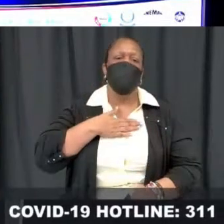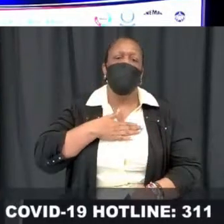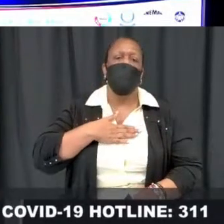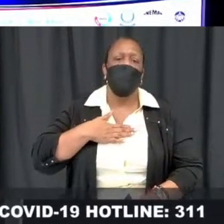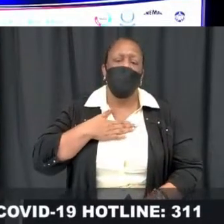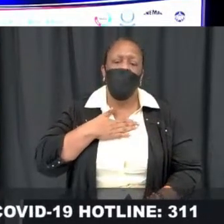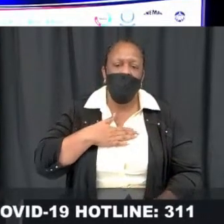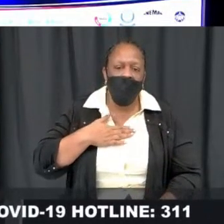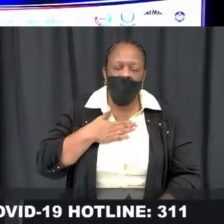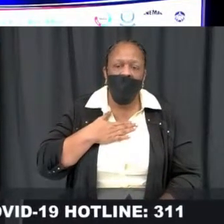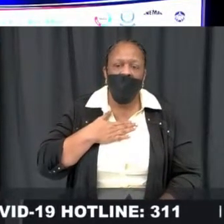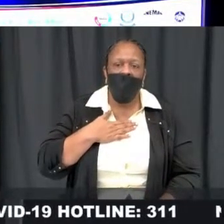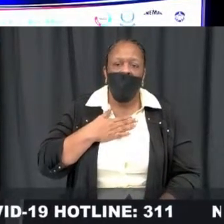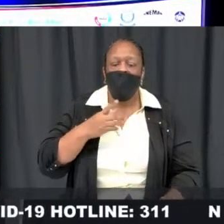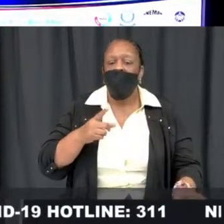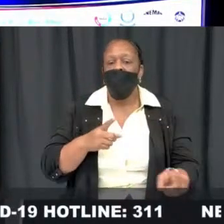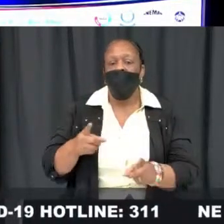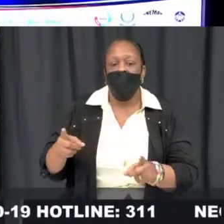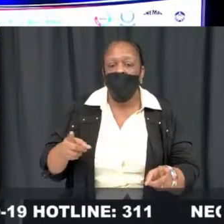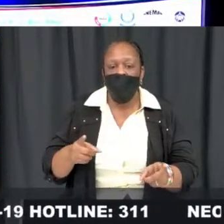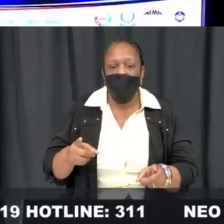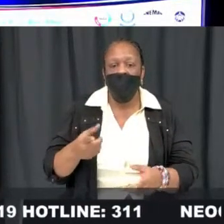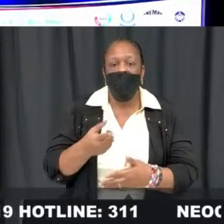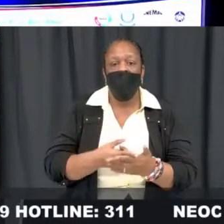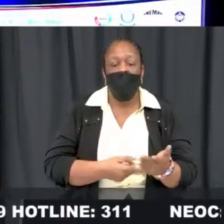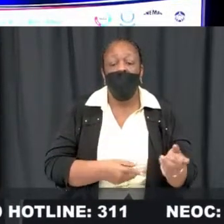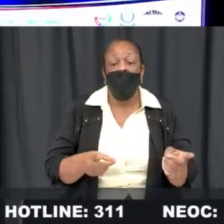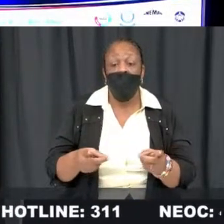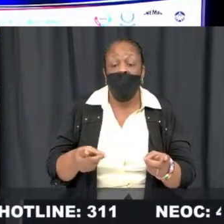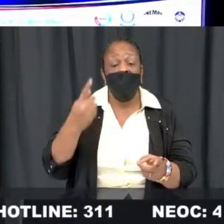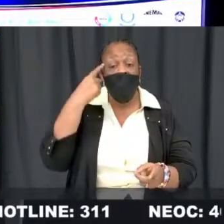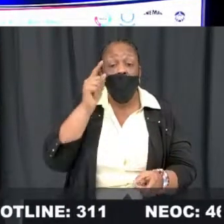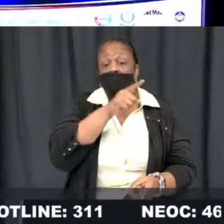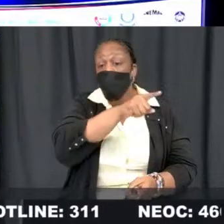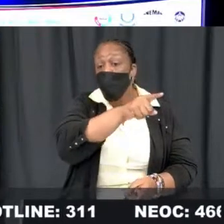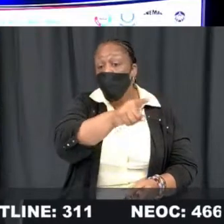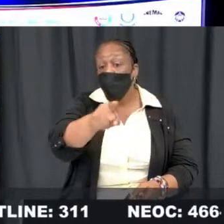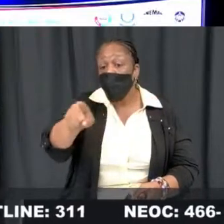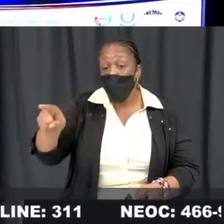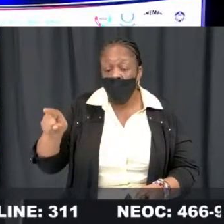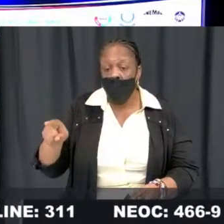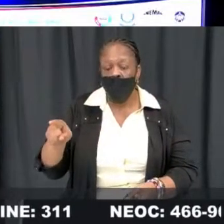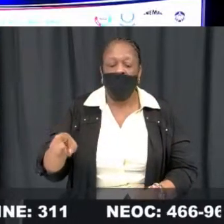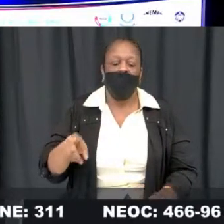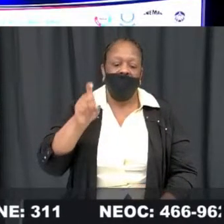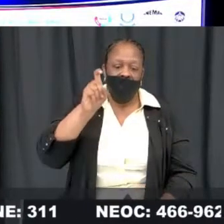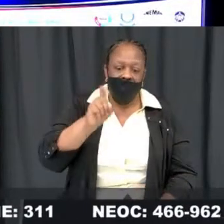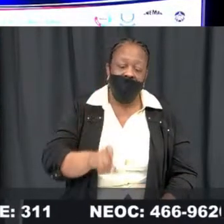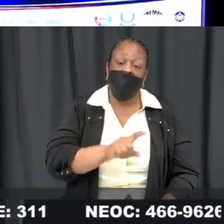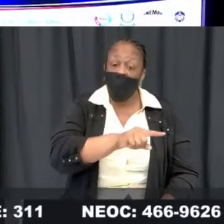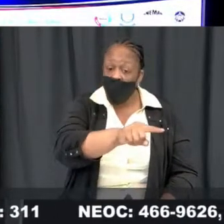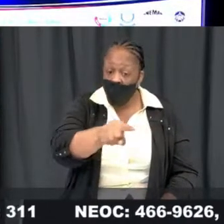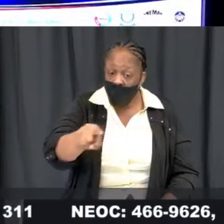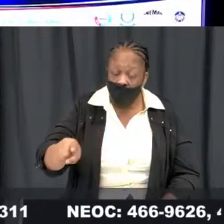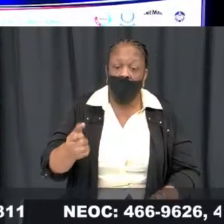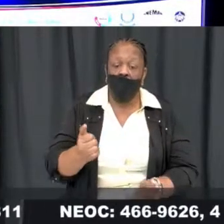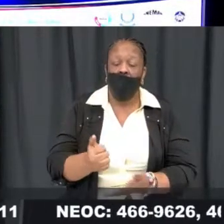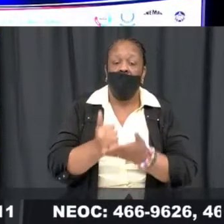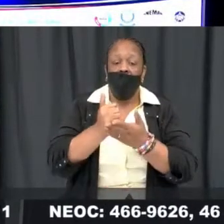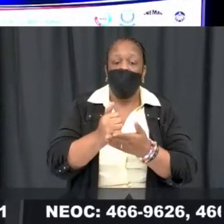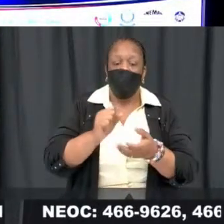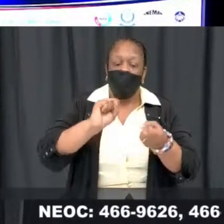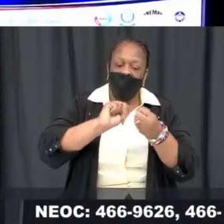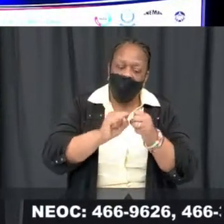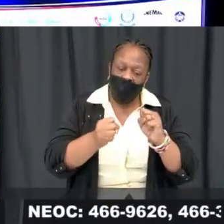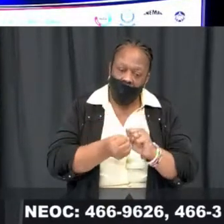are doing what we are doing for you. And we need your help as well in this fight.